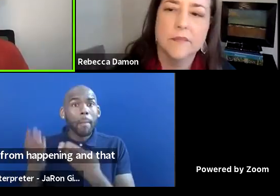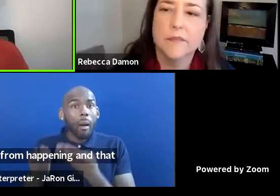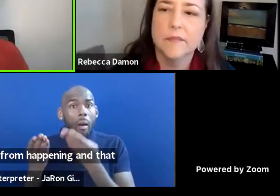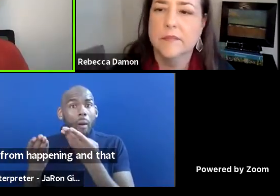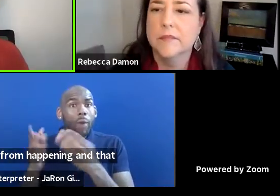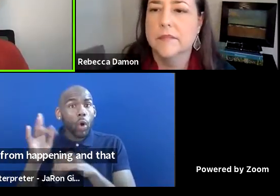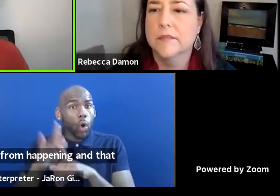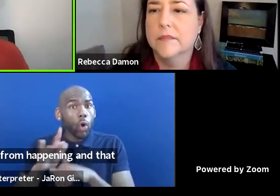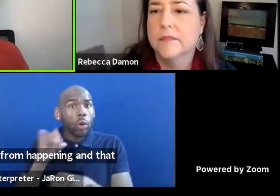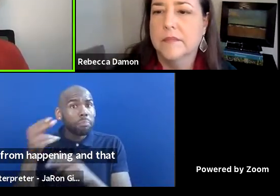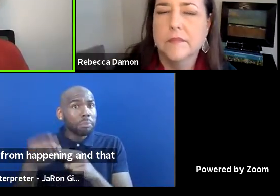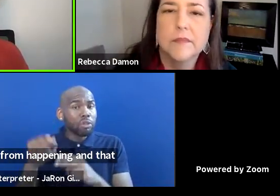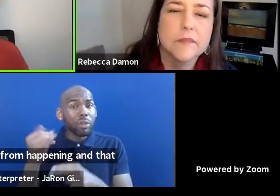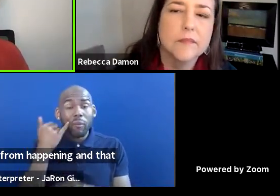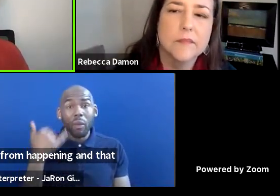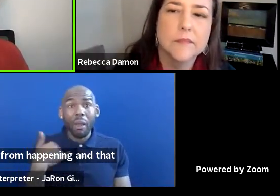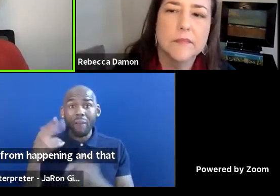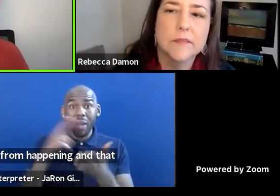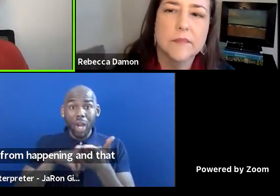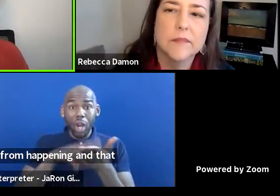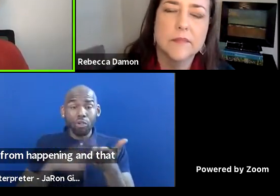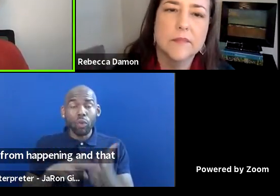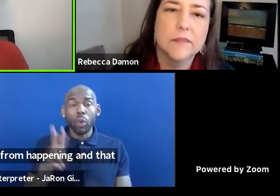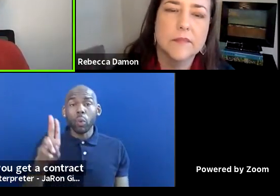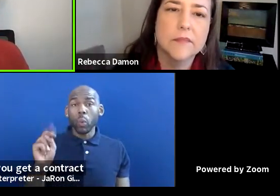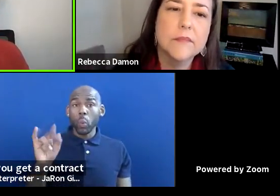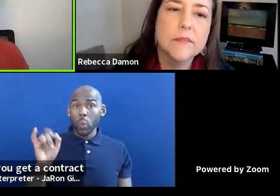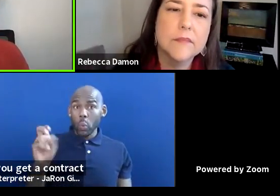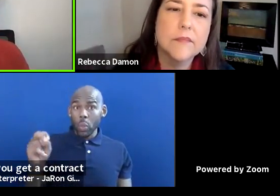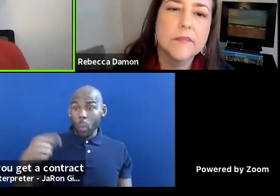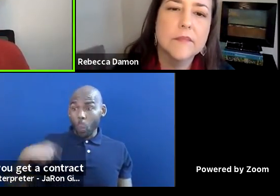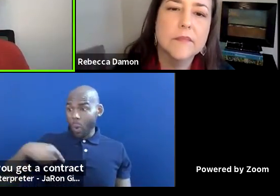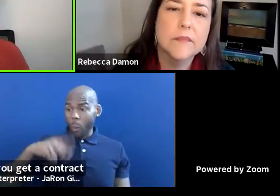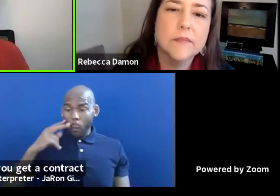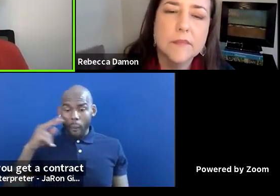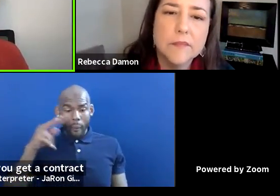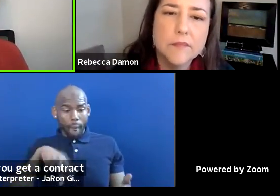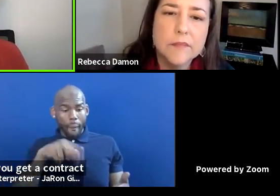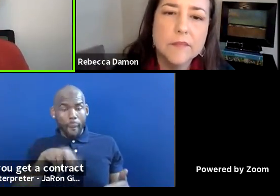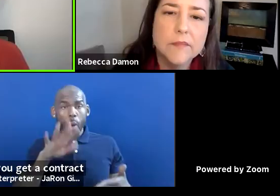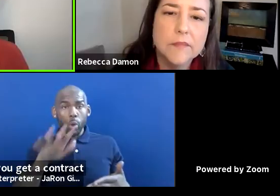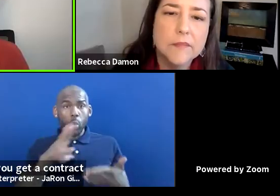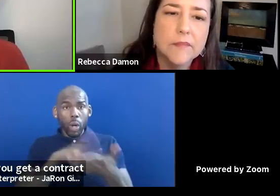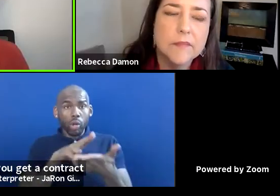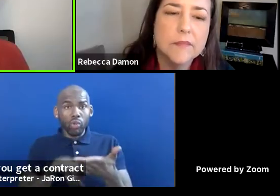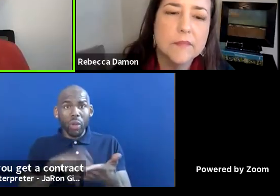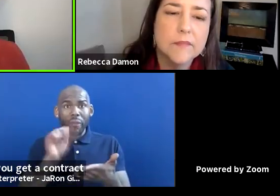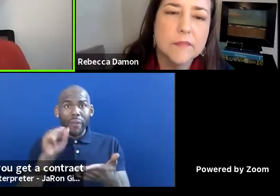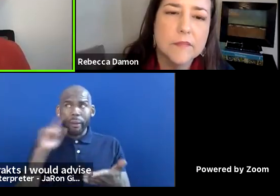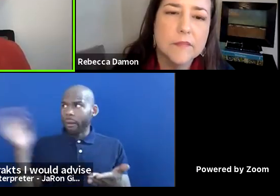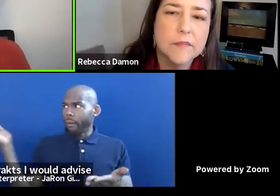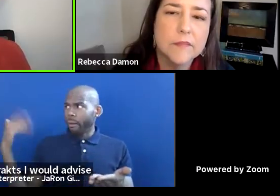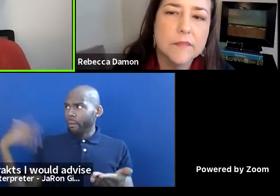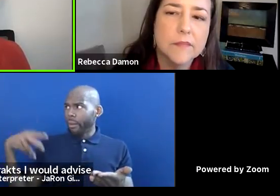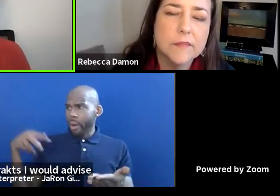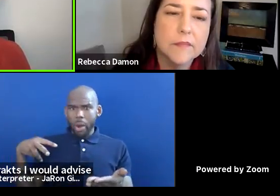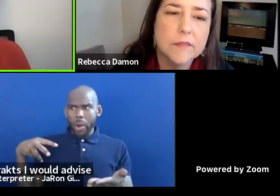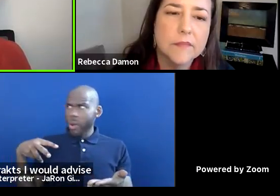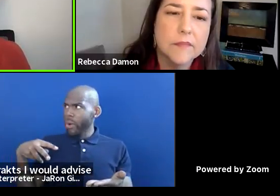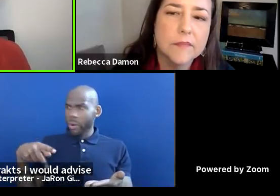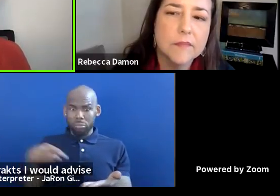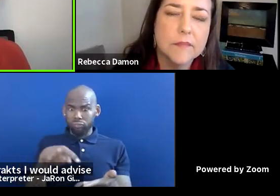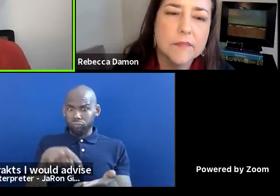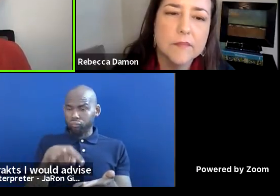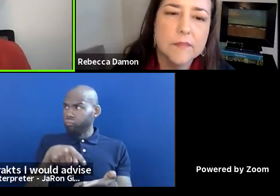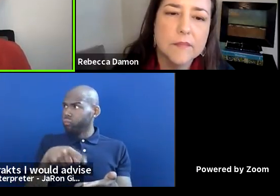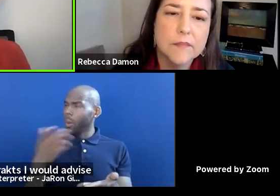a contract, the union will look at your contract. I would advise that, because they can point out to you things that might feel later on like your